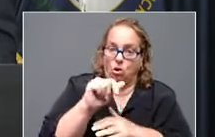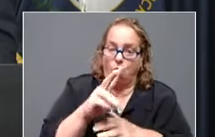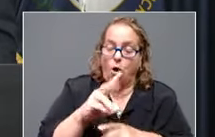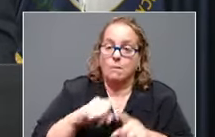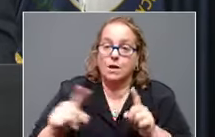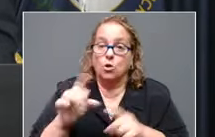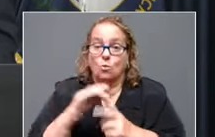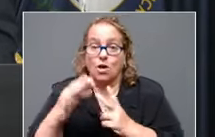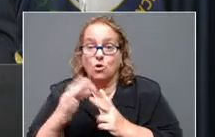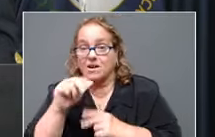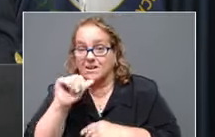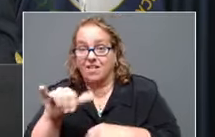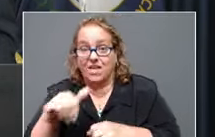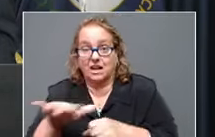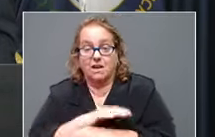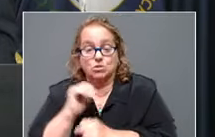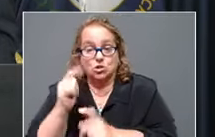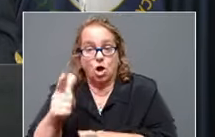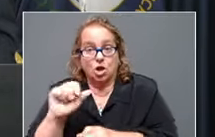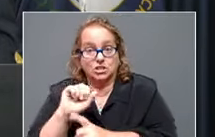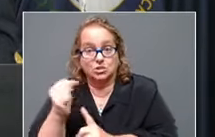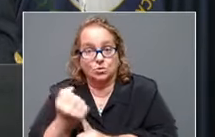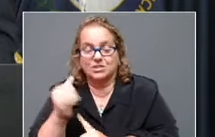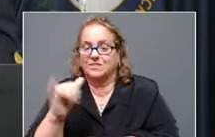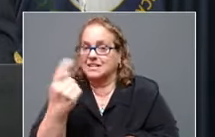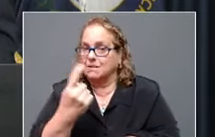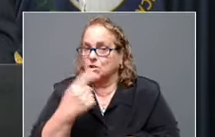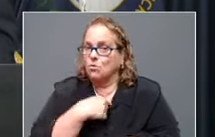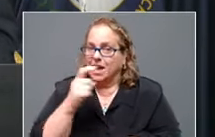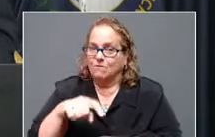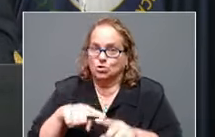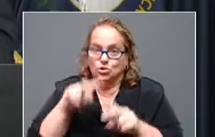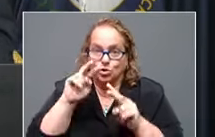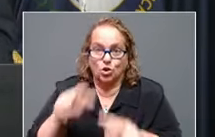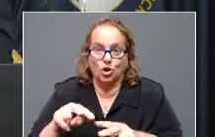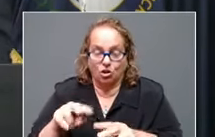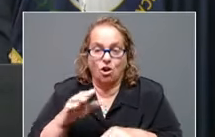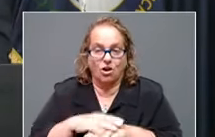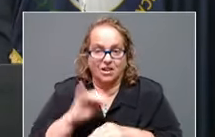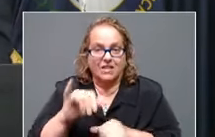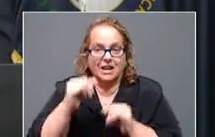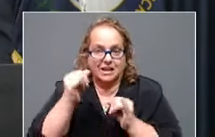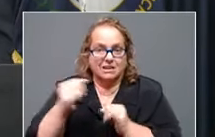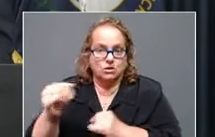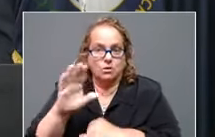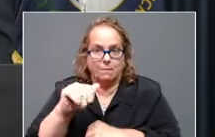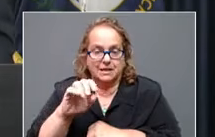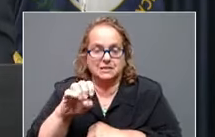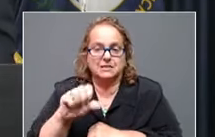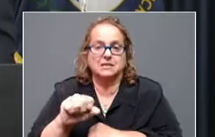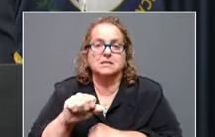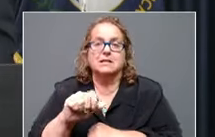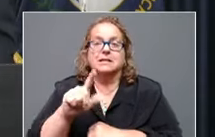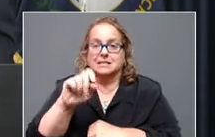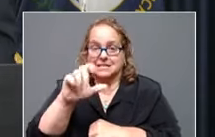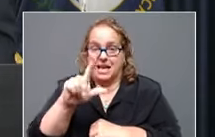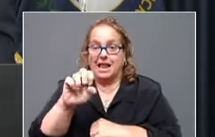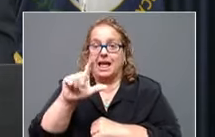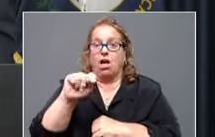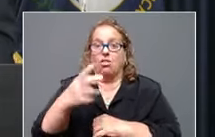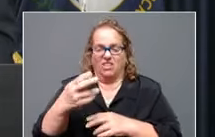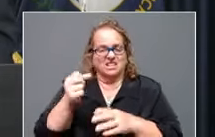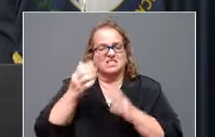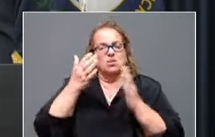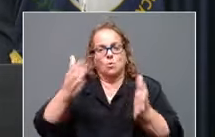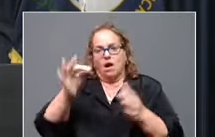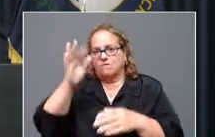there are some occasions where telehealth is optimal, and there are some where you really need to see the person.